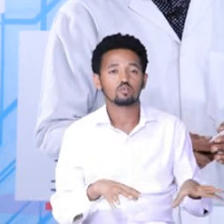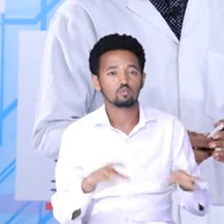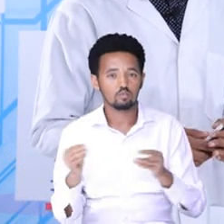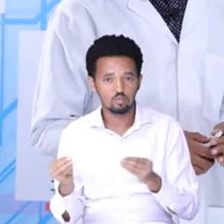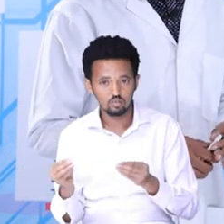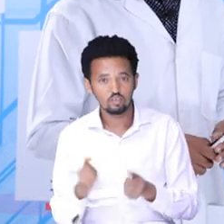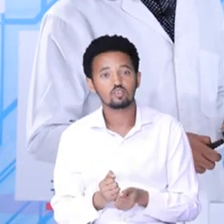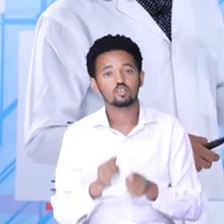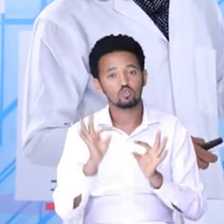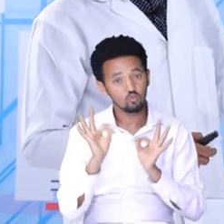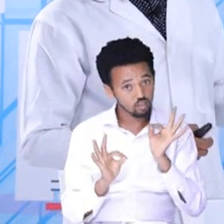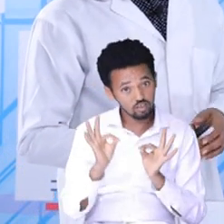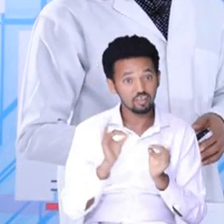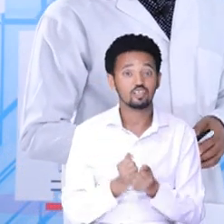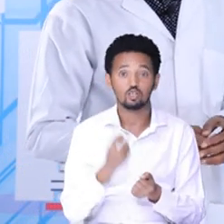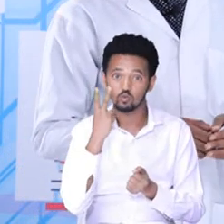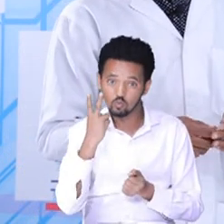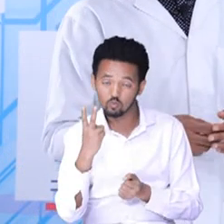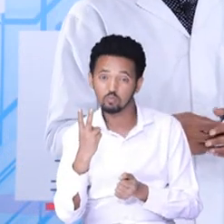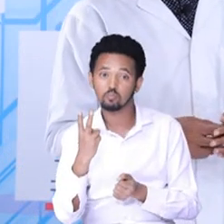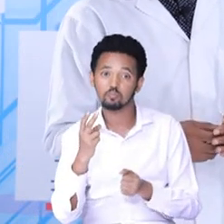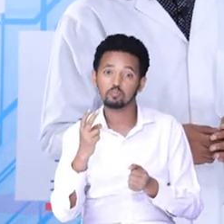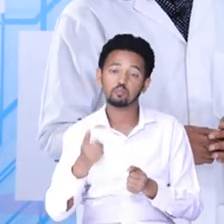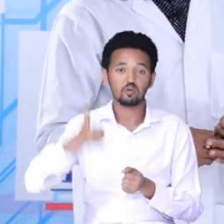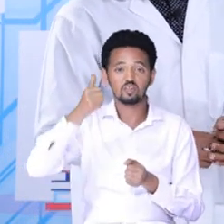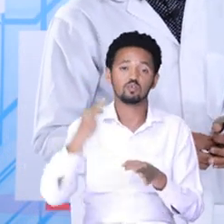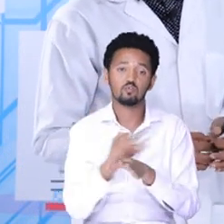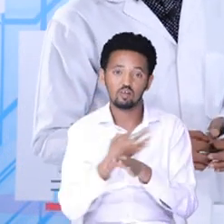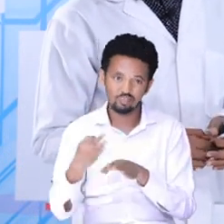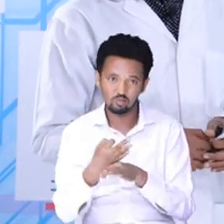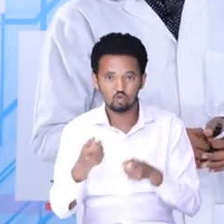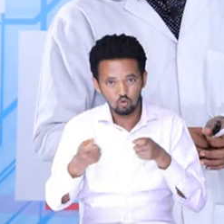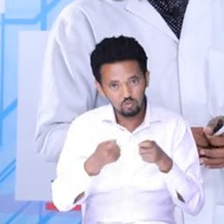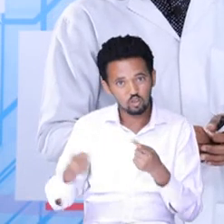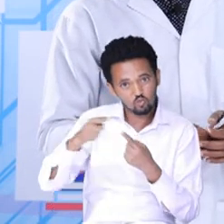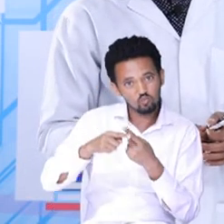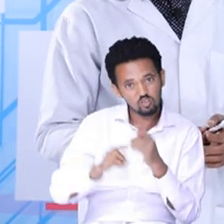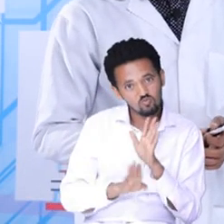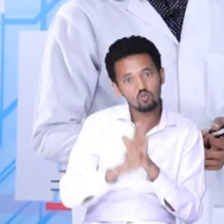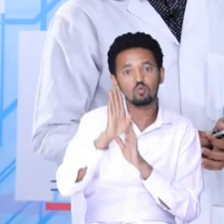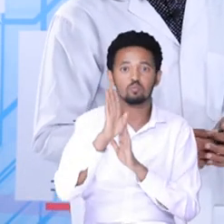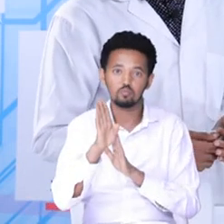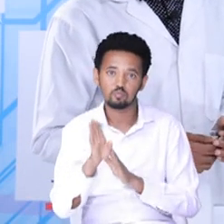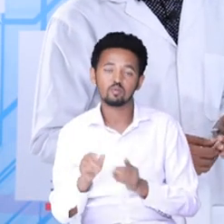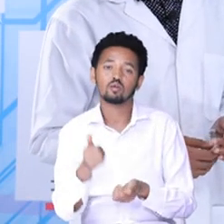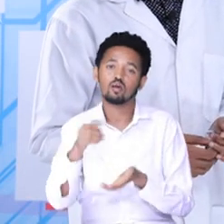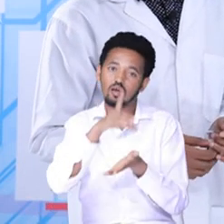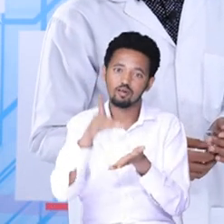Students, historically, two major factors contributed to the development of urban